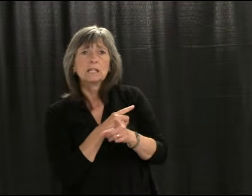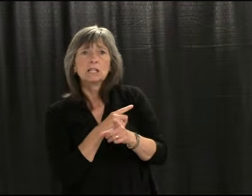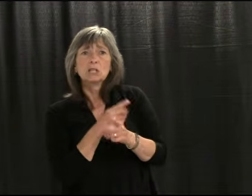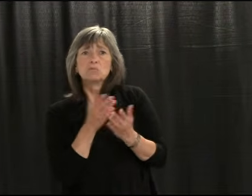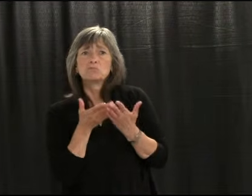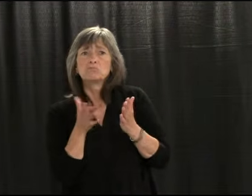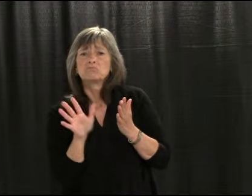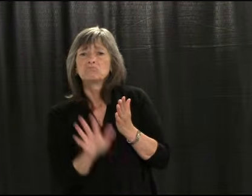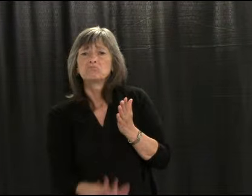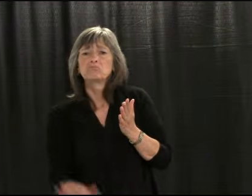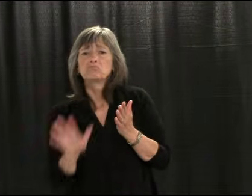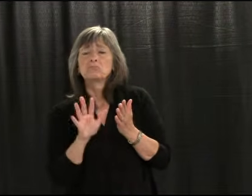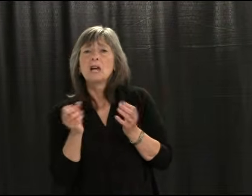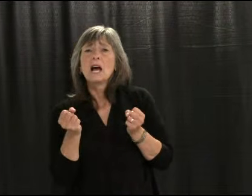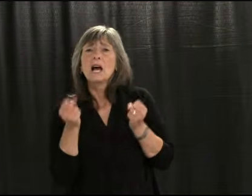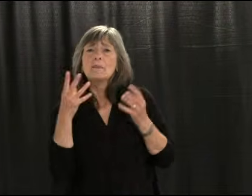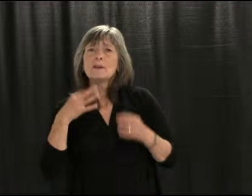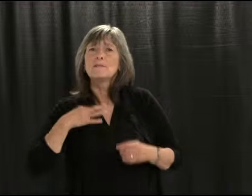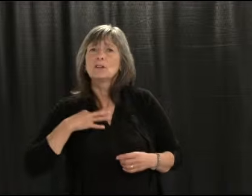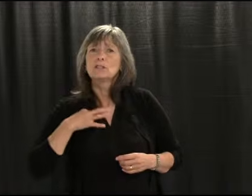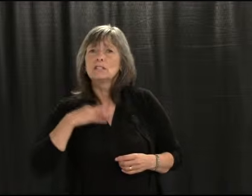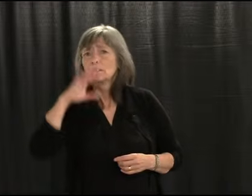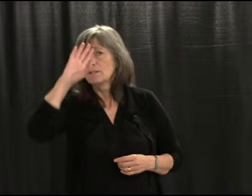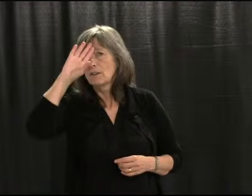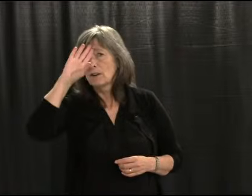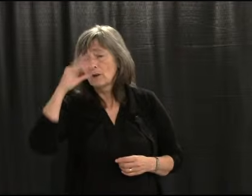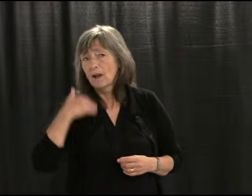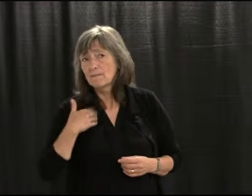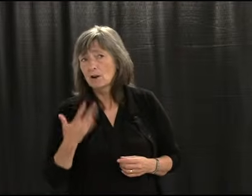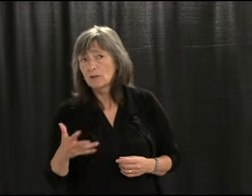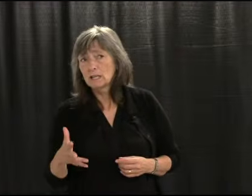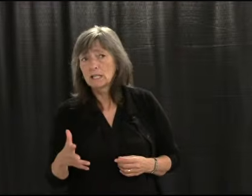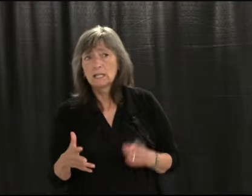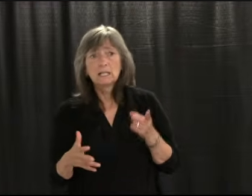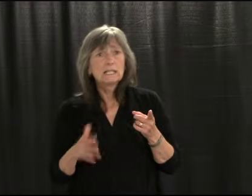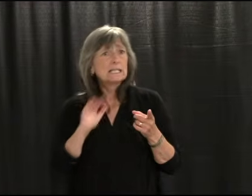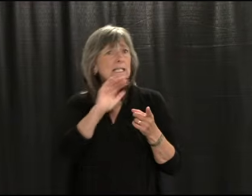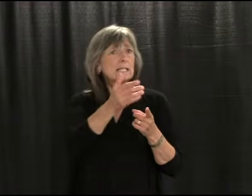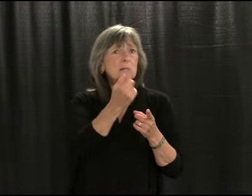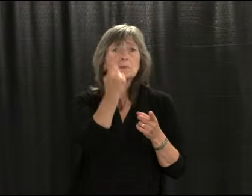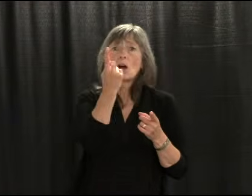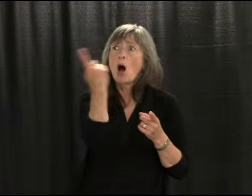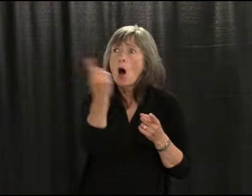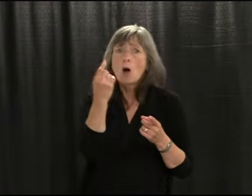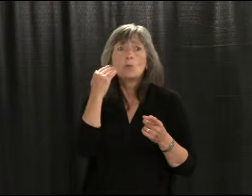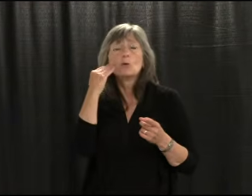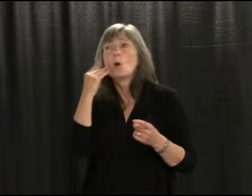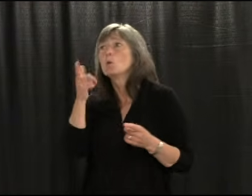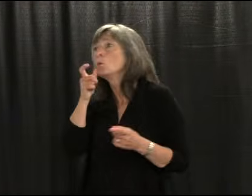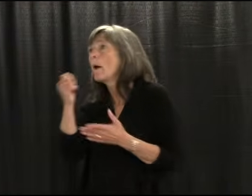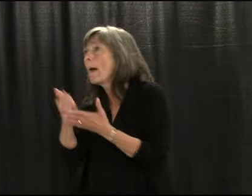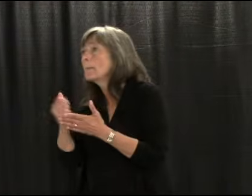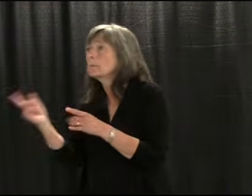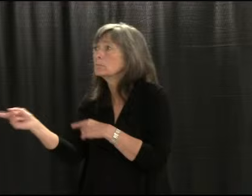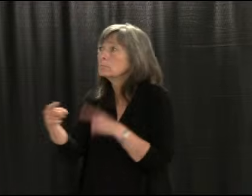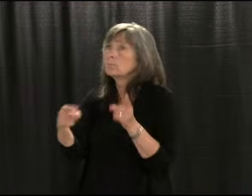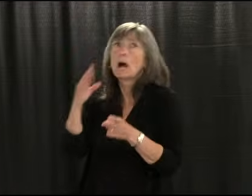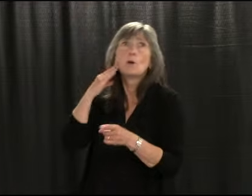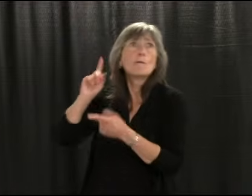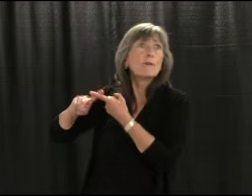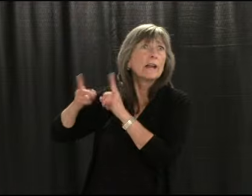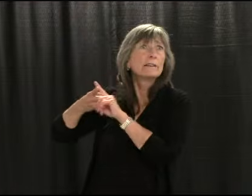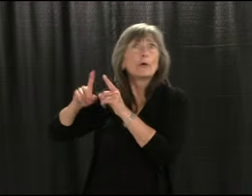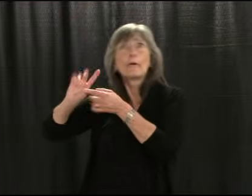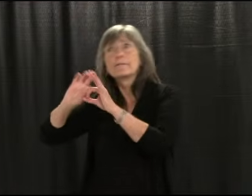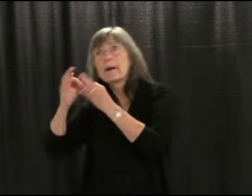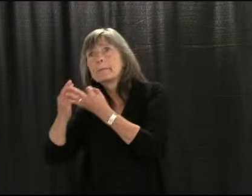general estimate, how many volunteers we might have? I mean, we all seem to know someone who's on the road to try to help in any way. Do you